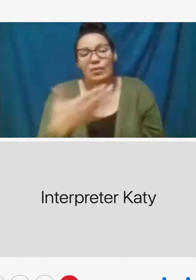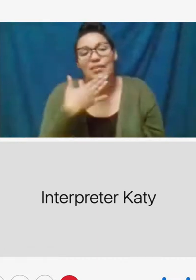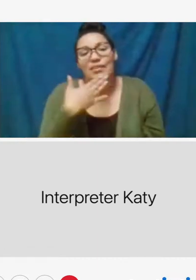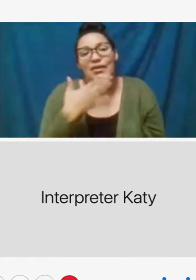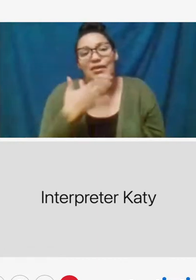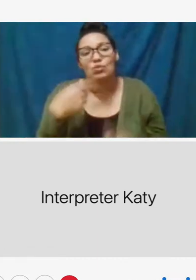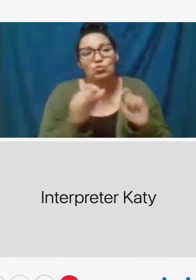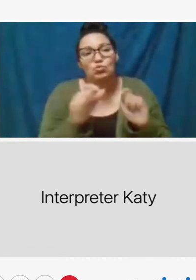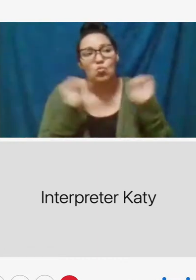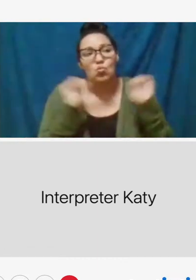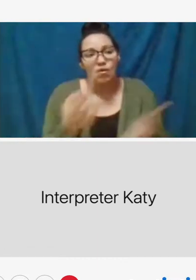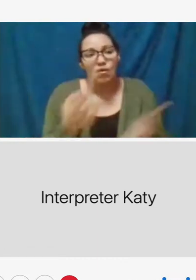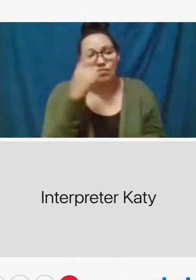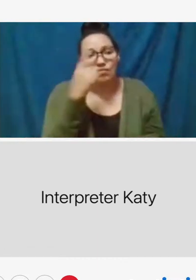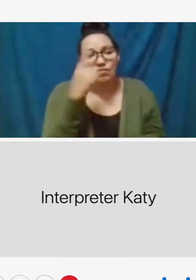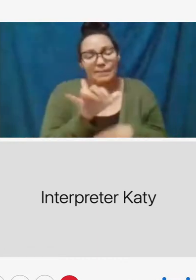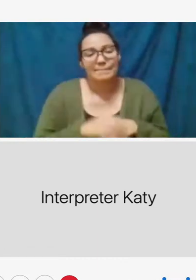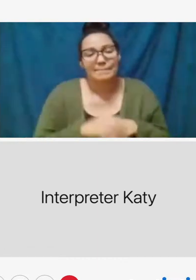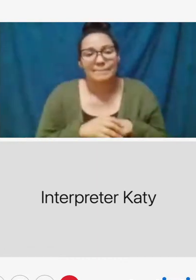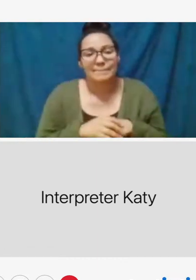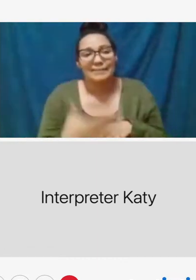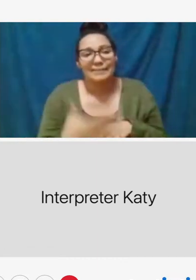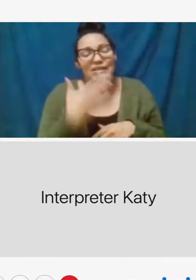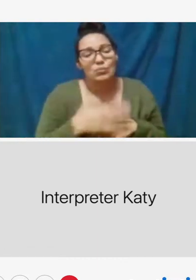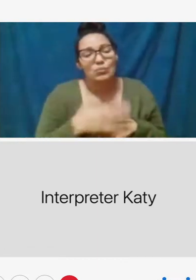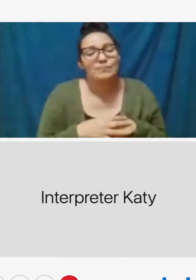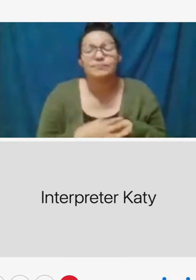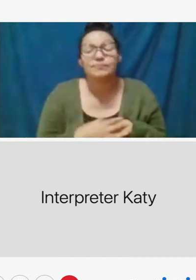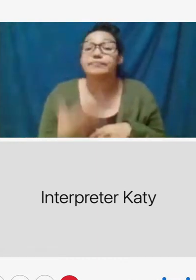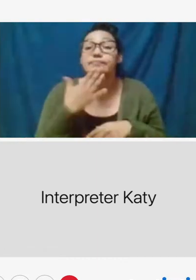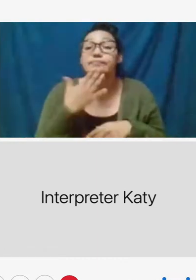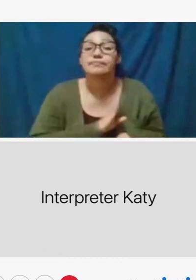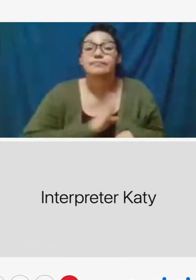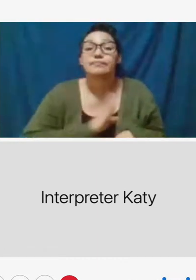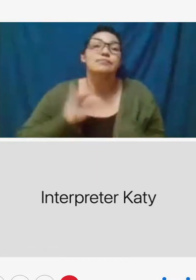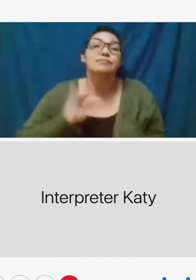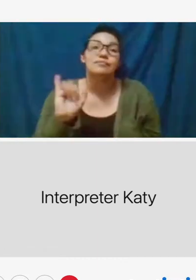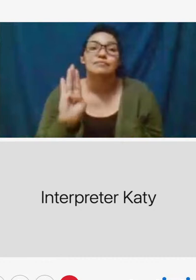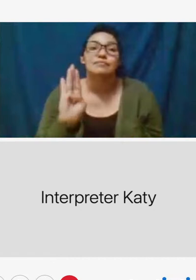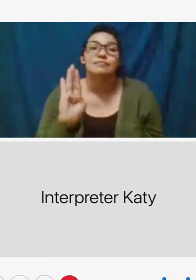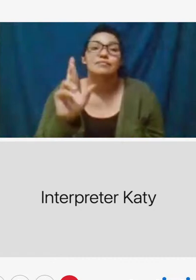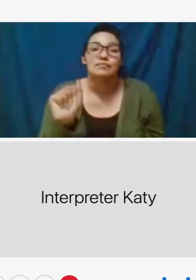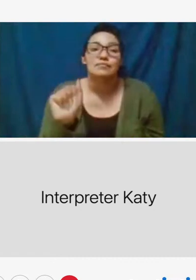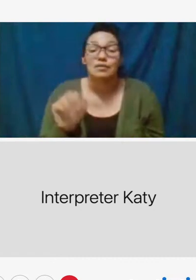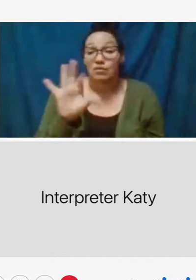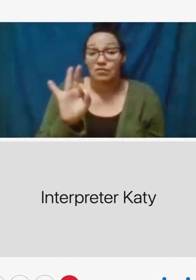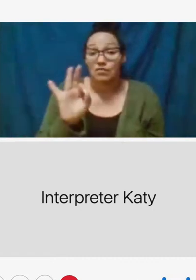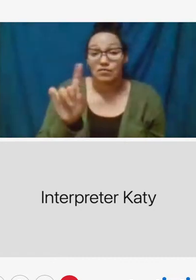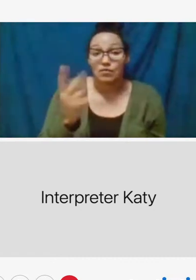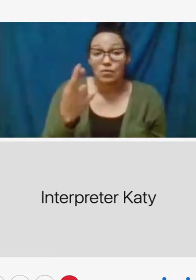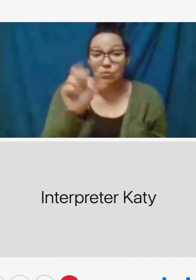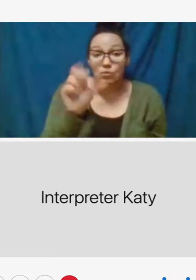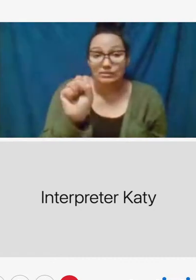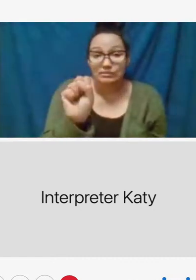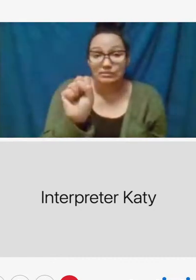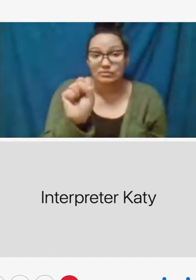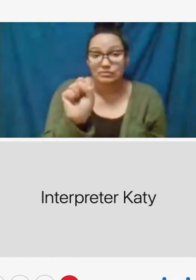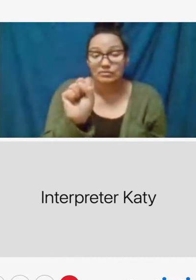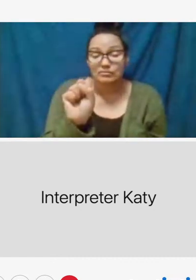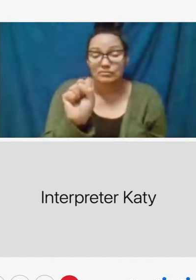that thank you thank you board member Ibara board member Flores board